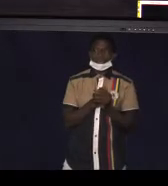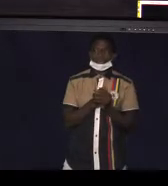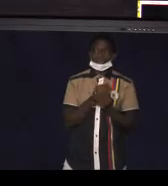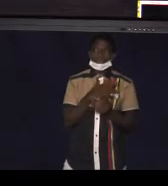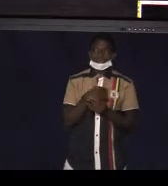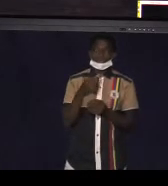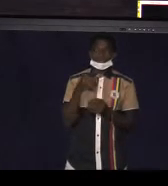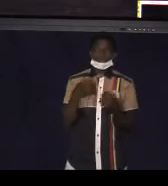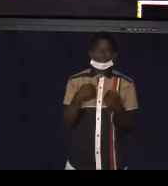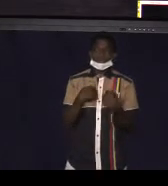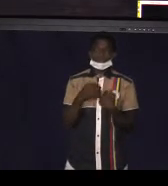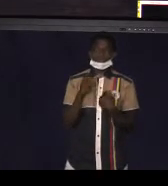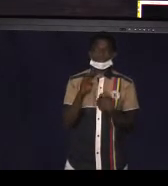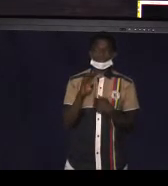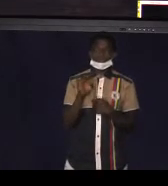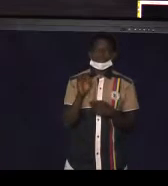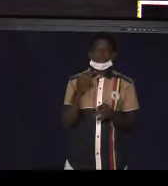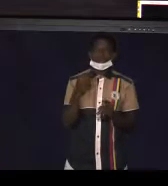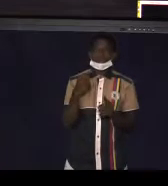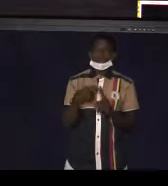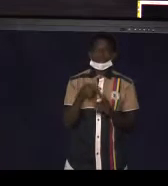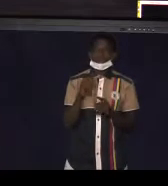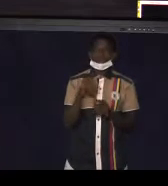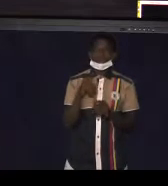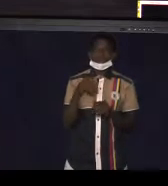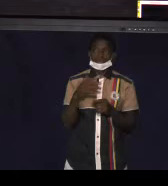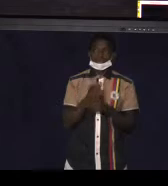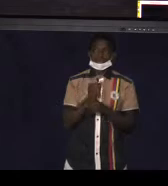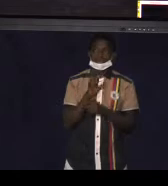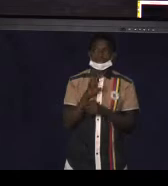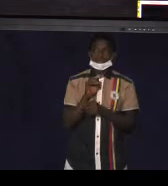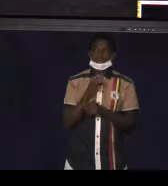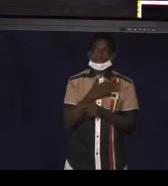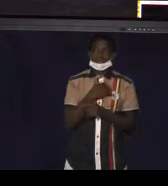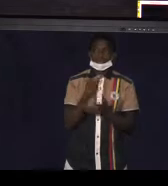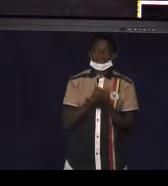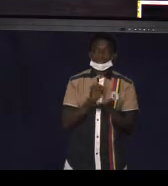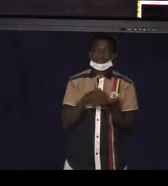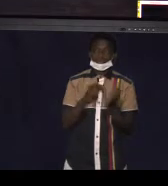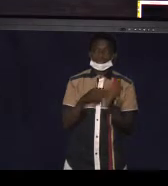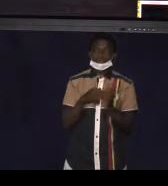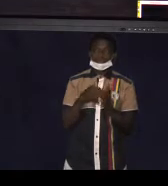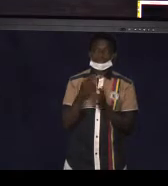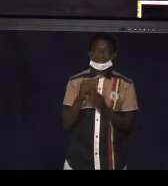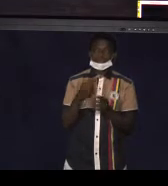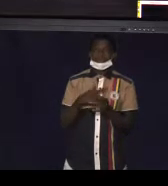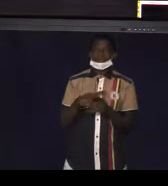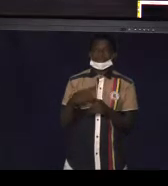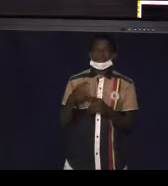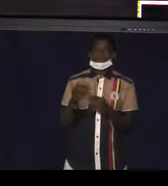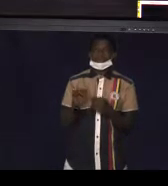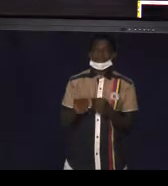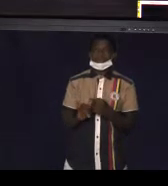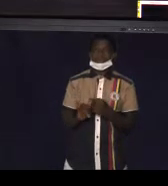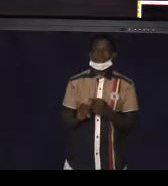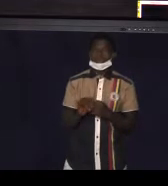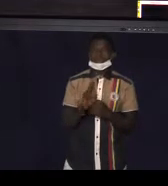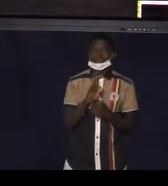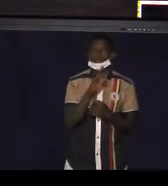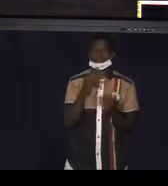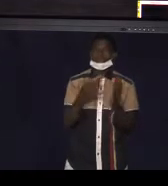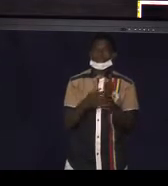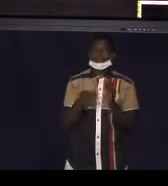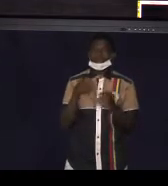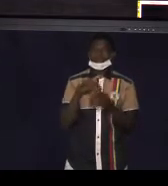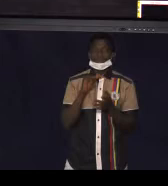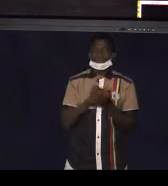See, and then you add 48 plus 2, you get 50. And that means that the weekly use of oil in that